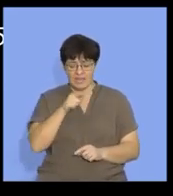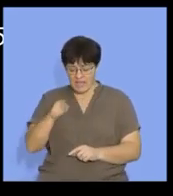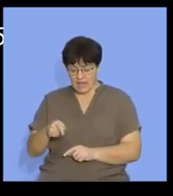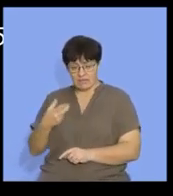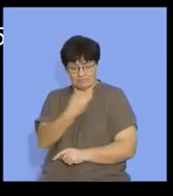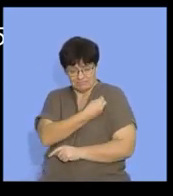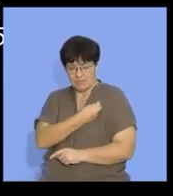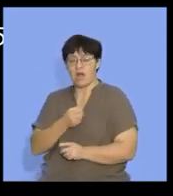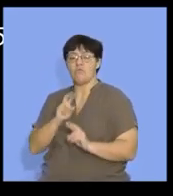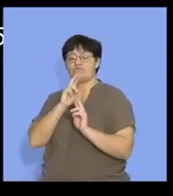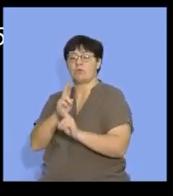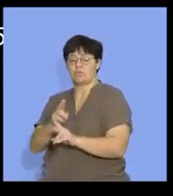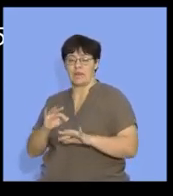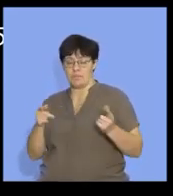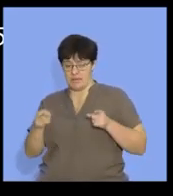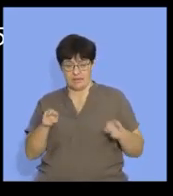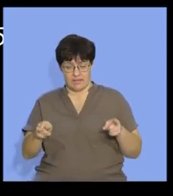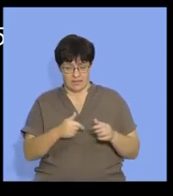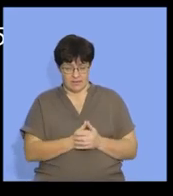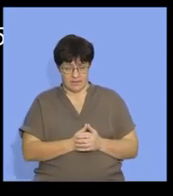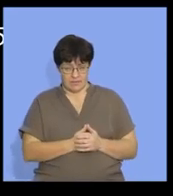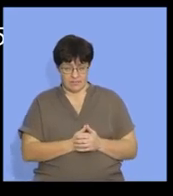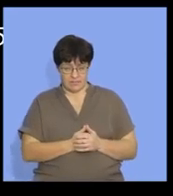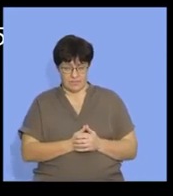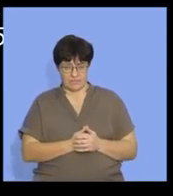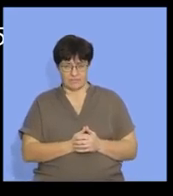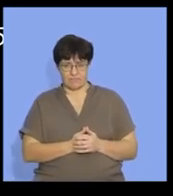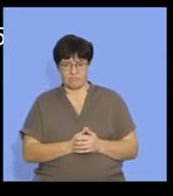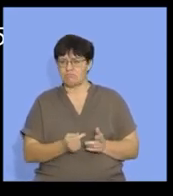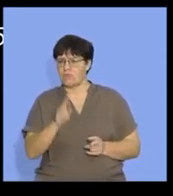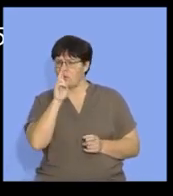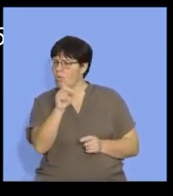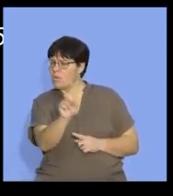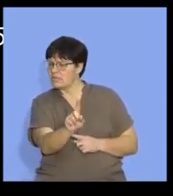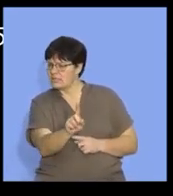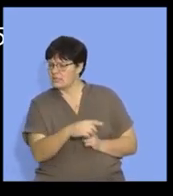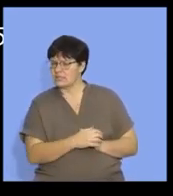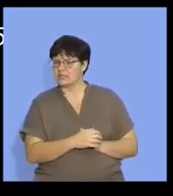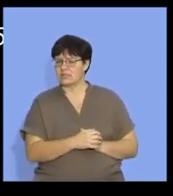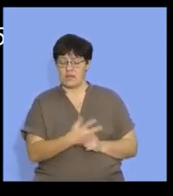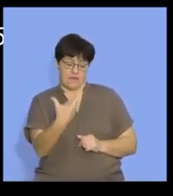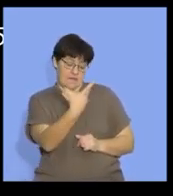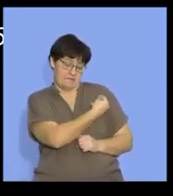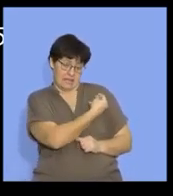cough reported. Okay, so basically what you're looking for here is you're looking at the concept